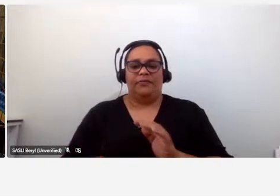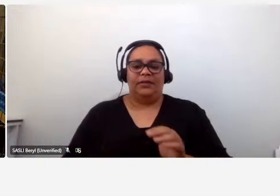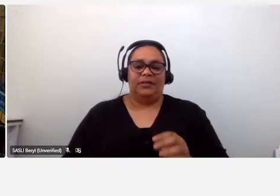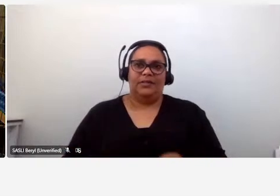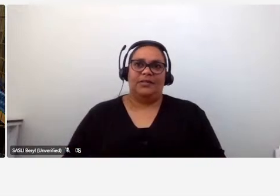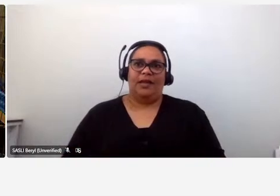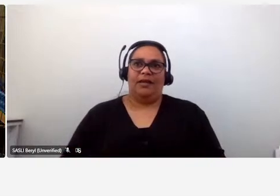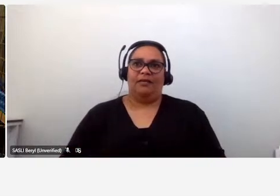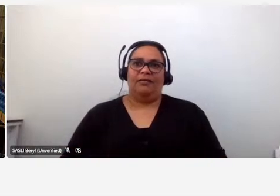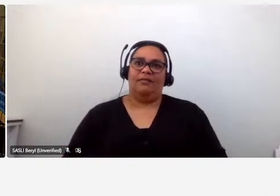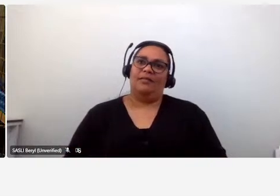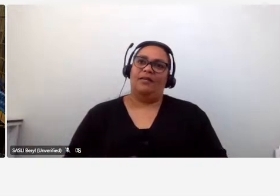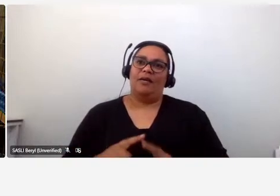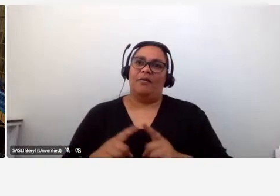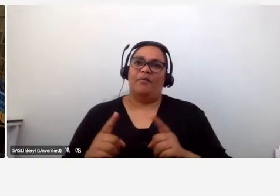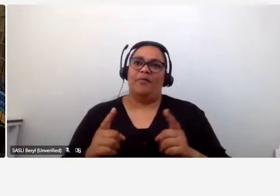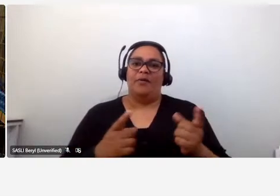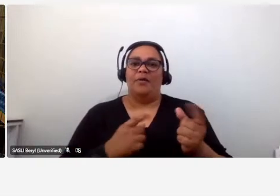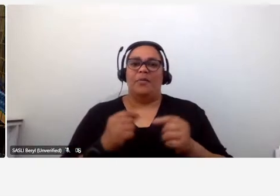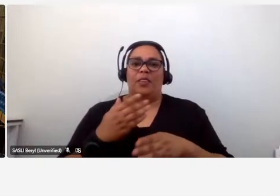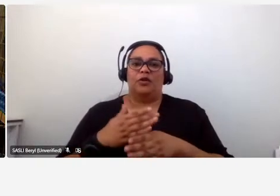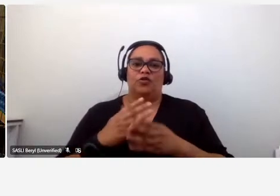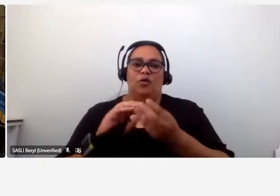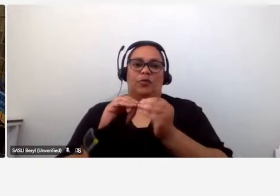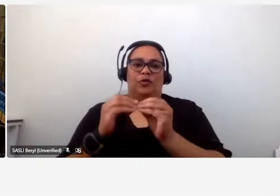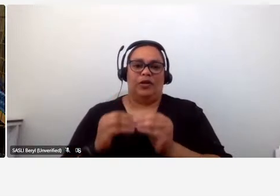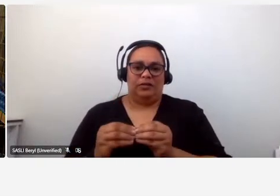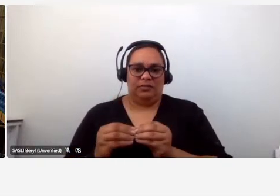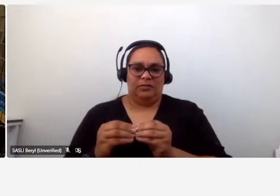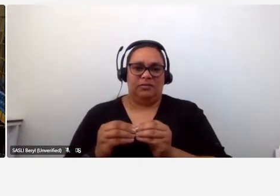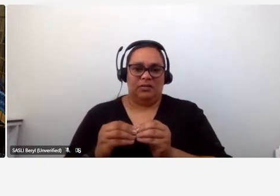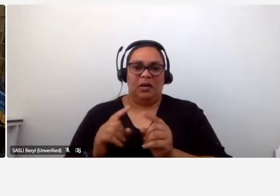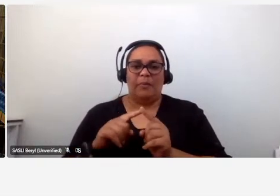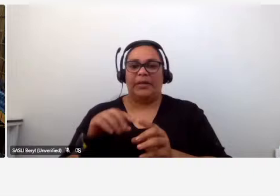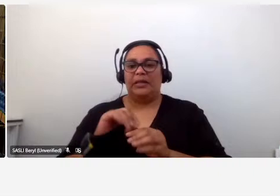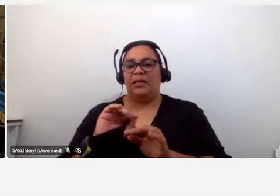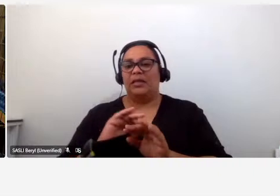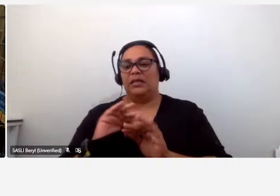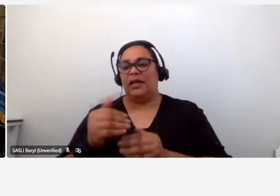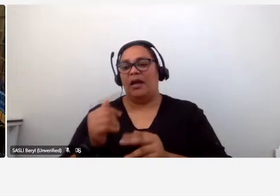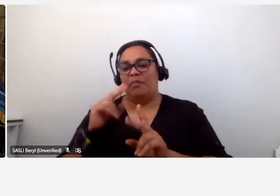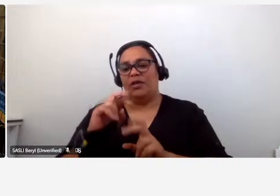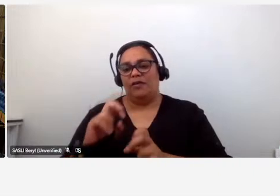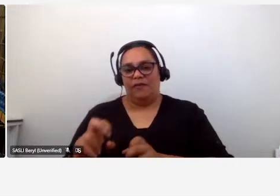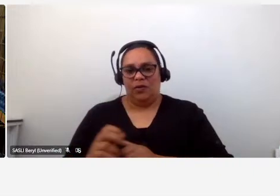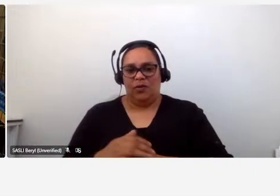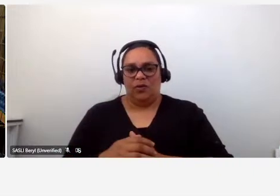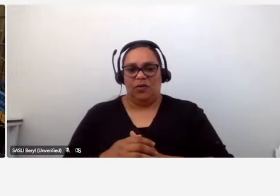therefore, are you able to quantify the jobs created in the period under review?